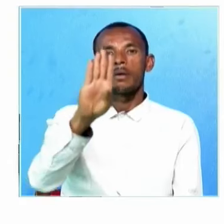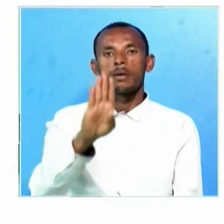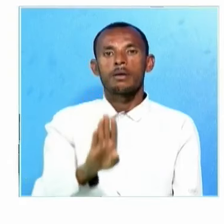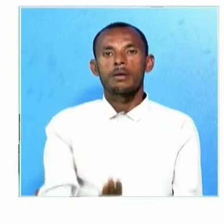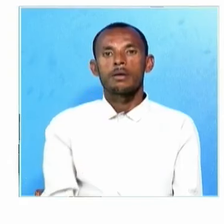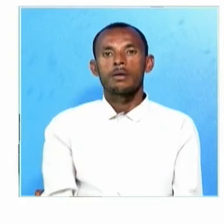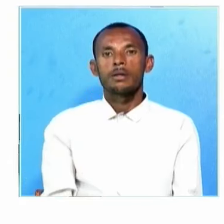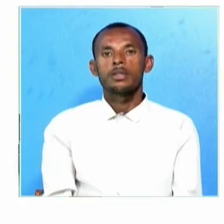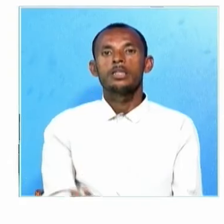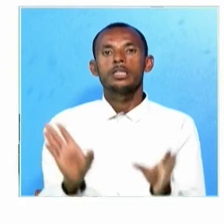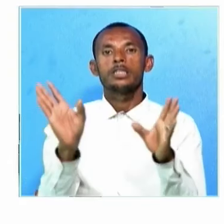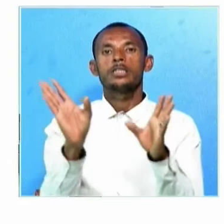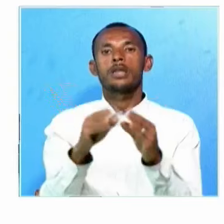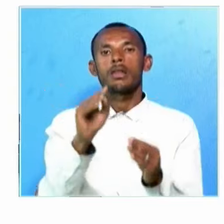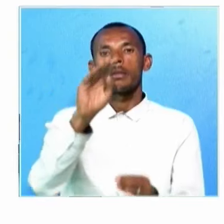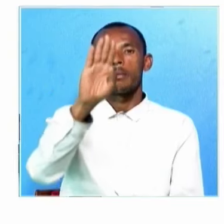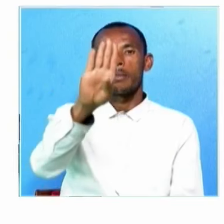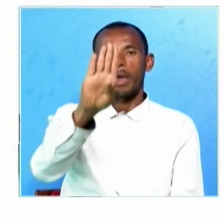and set B